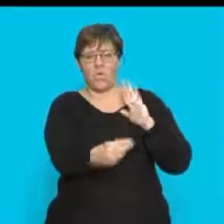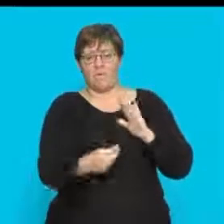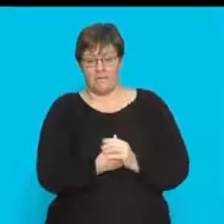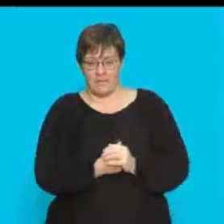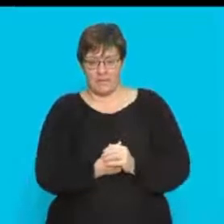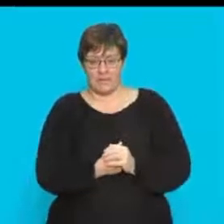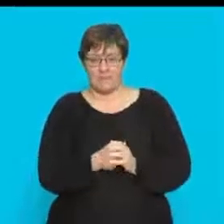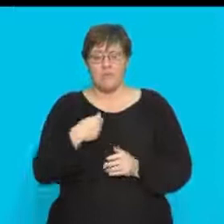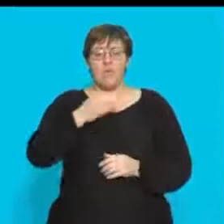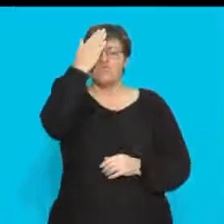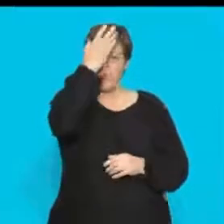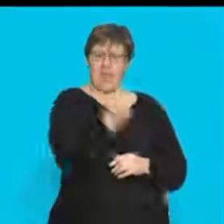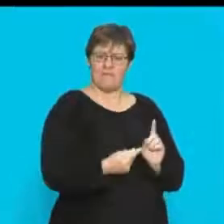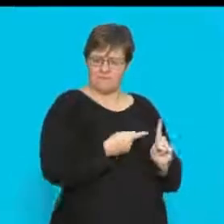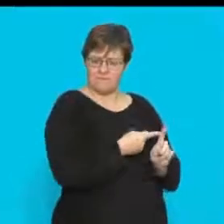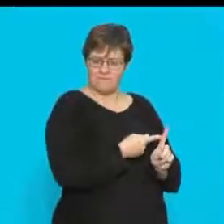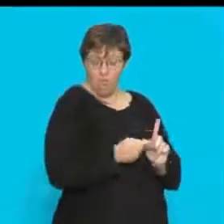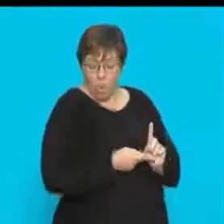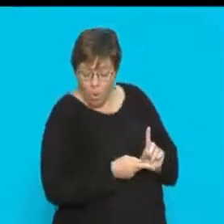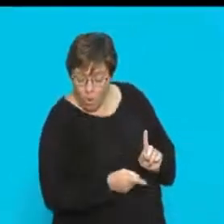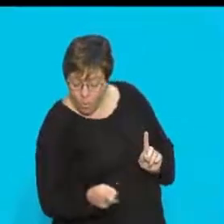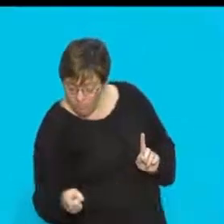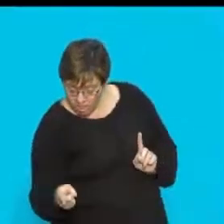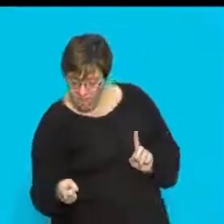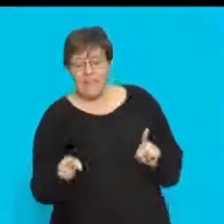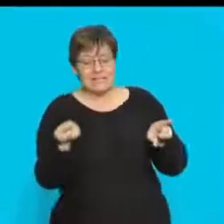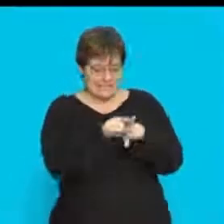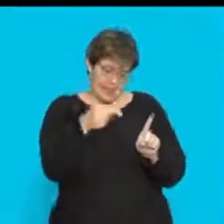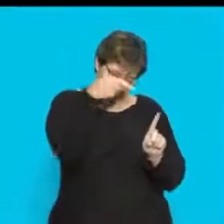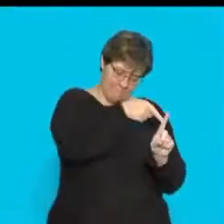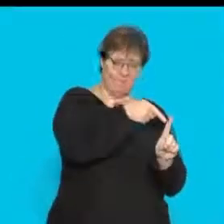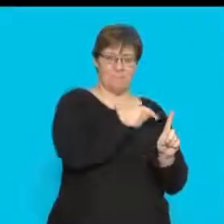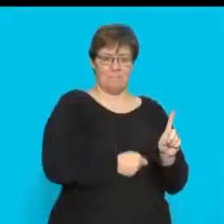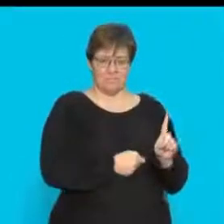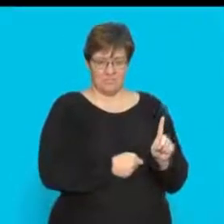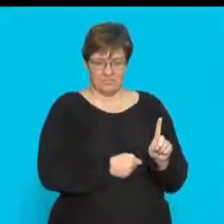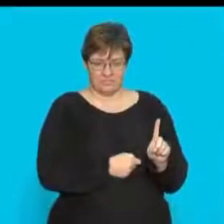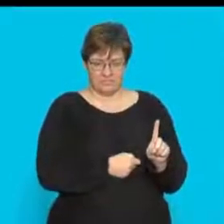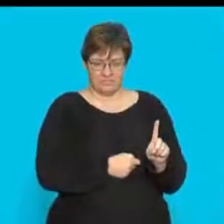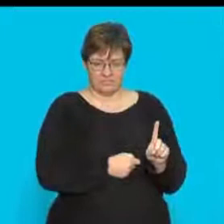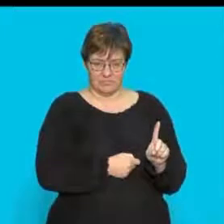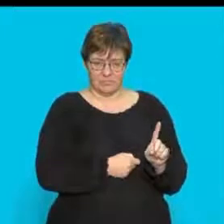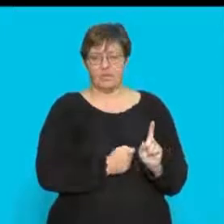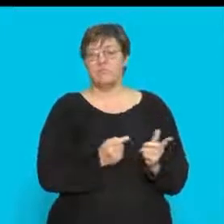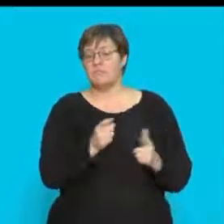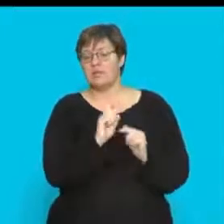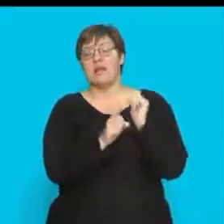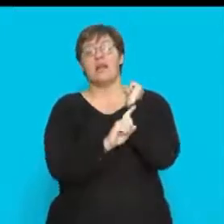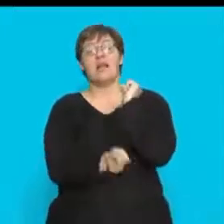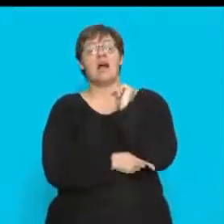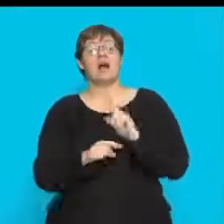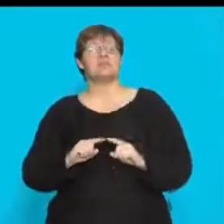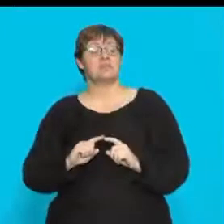if I know what I've got, all the offspring are going to be the same,